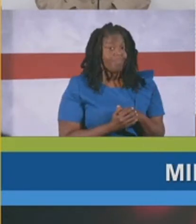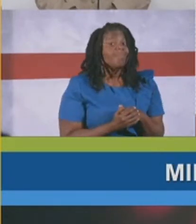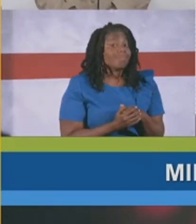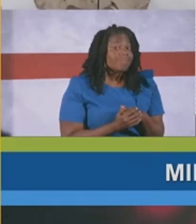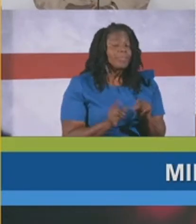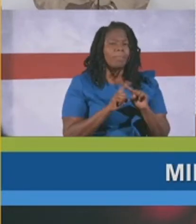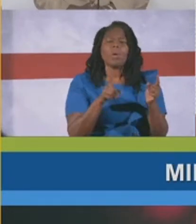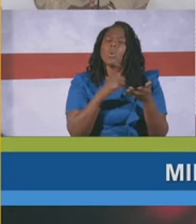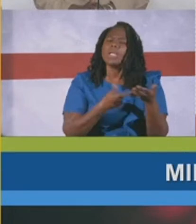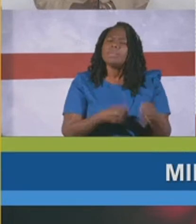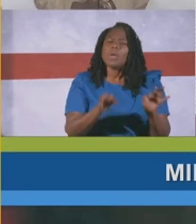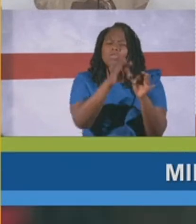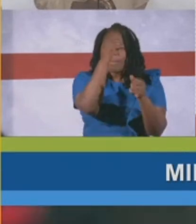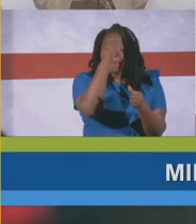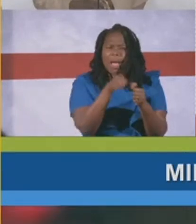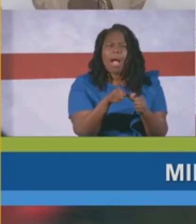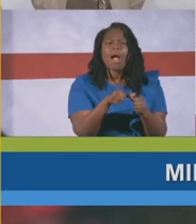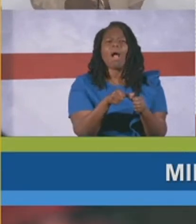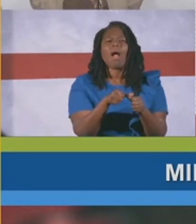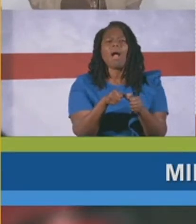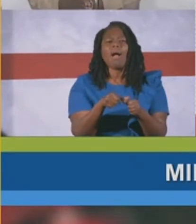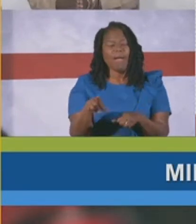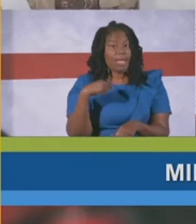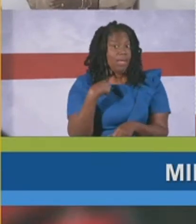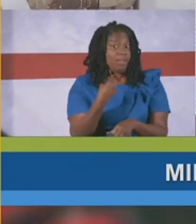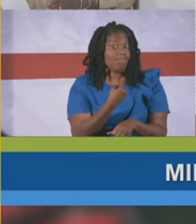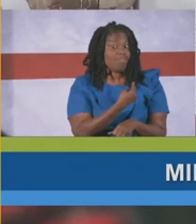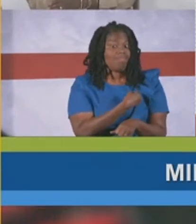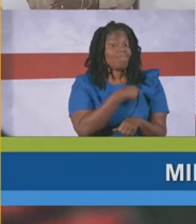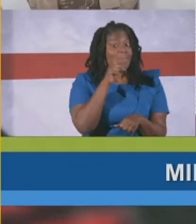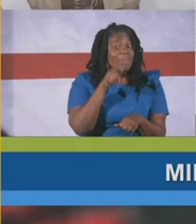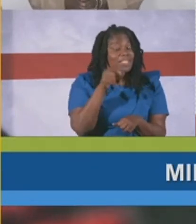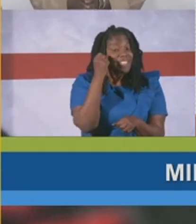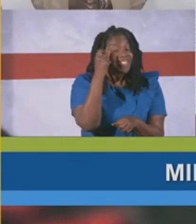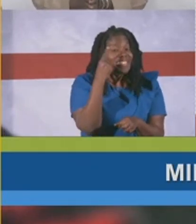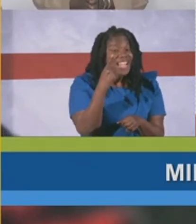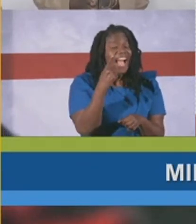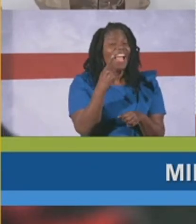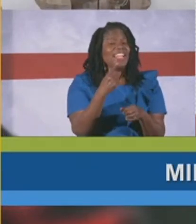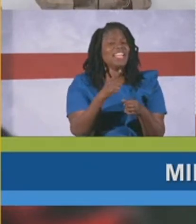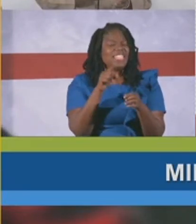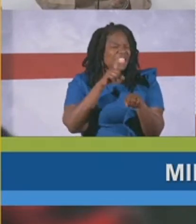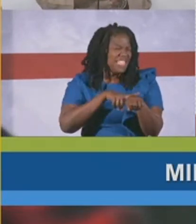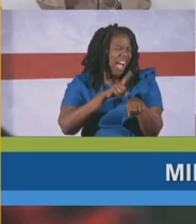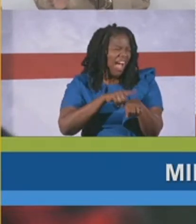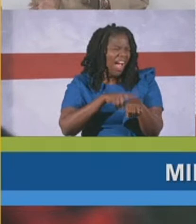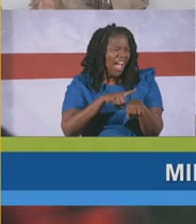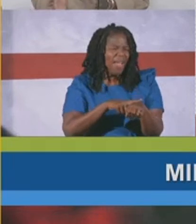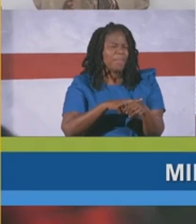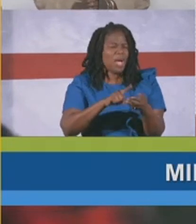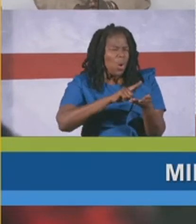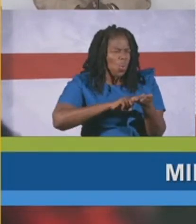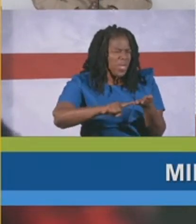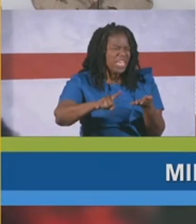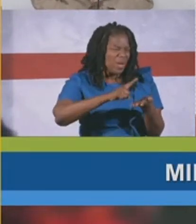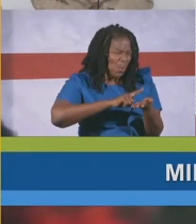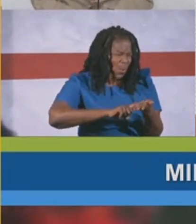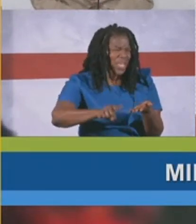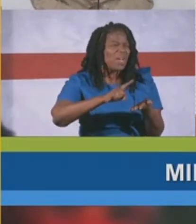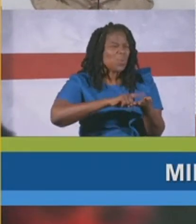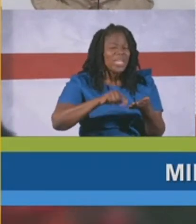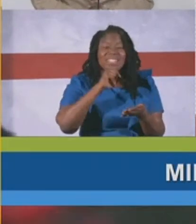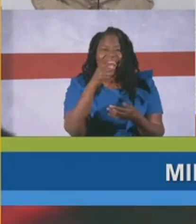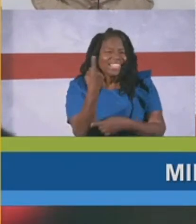though, is they tend to be over a period of weeks as opposed to days. And we'll talk about that a little bit